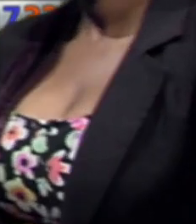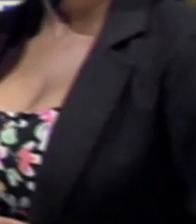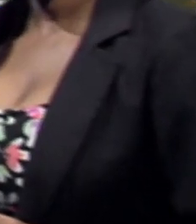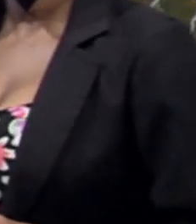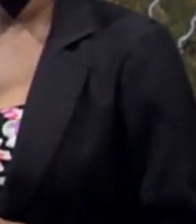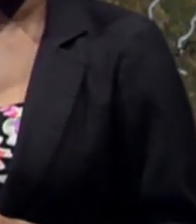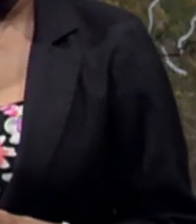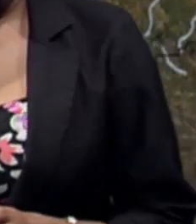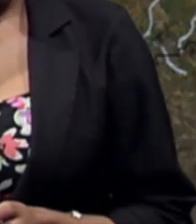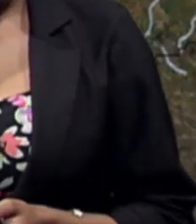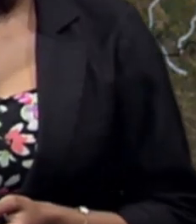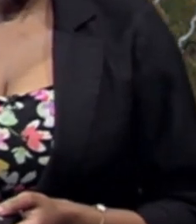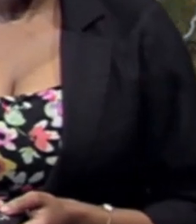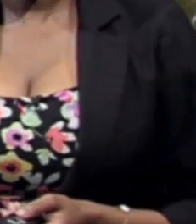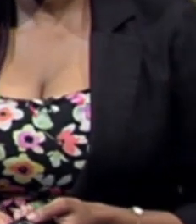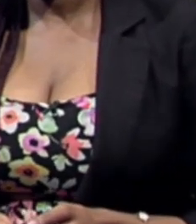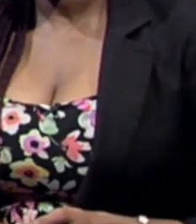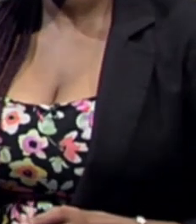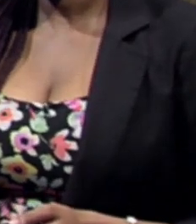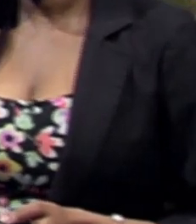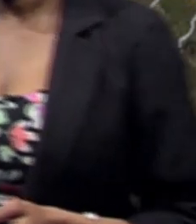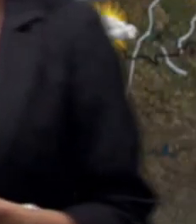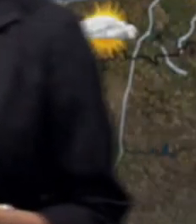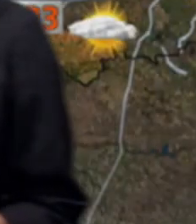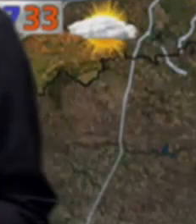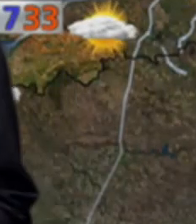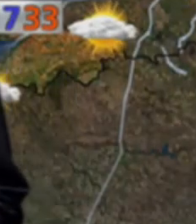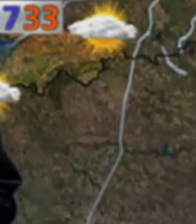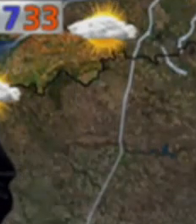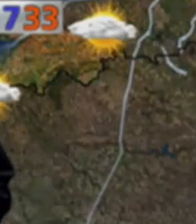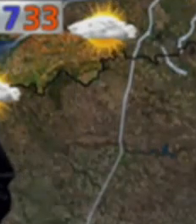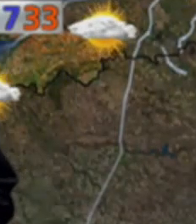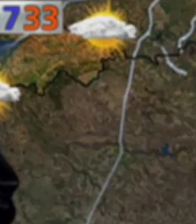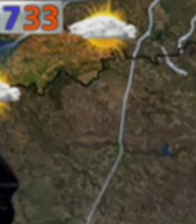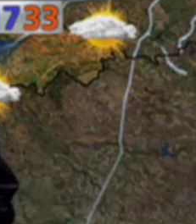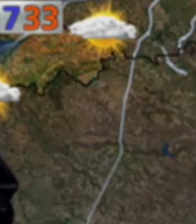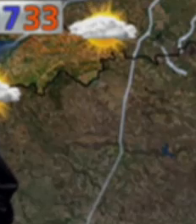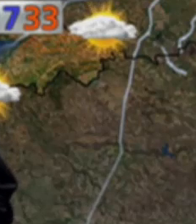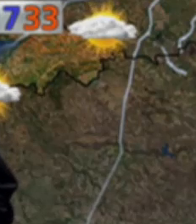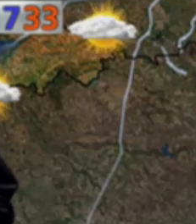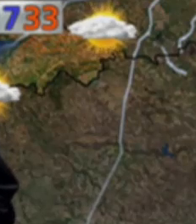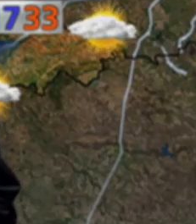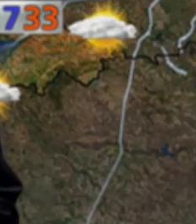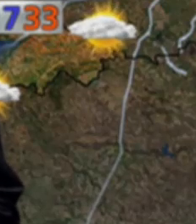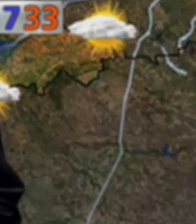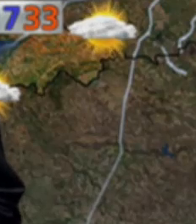tla nna mogote ka digata di le 32 mo Thapameng re lebela Taung ka digata di le 12 go ya go di le